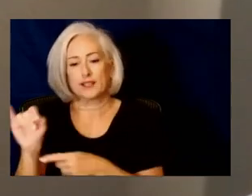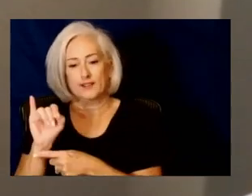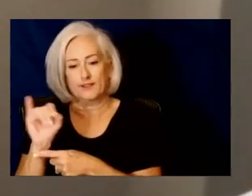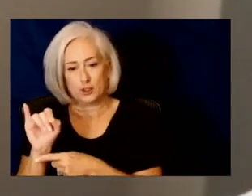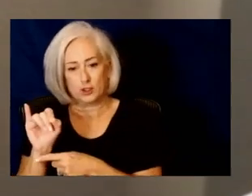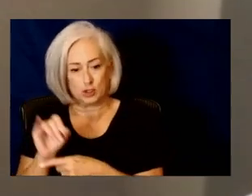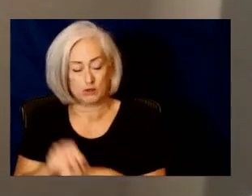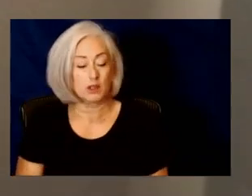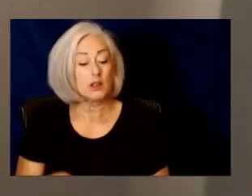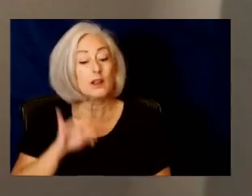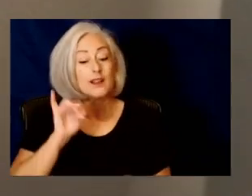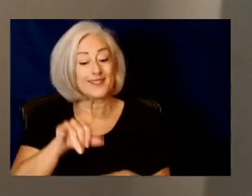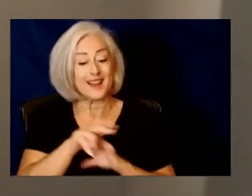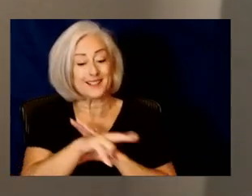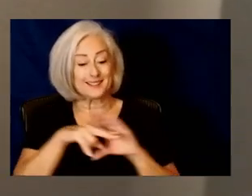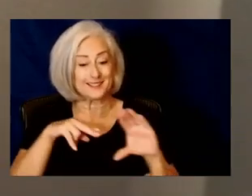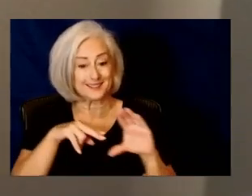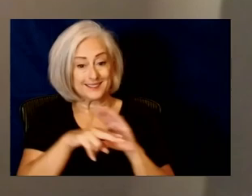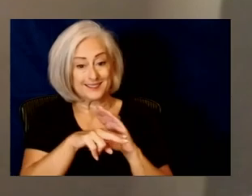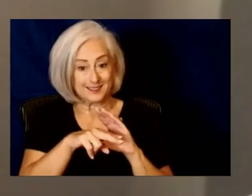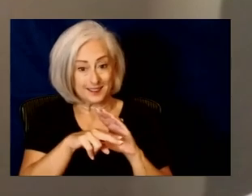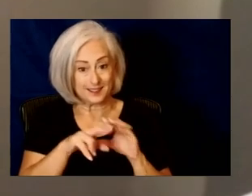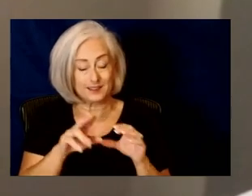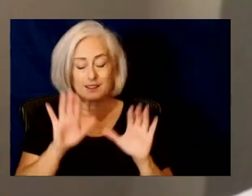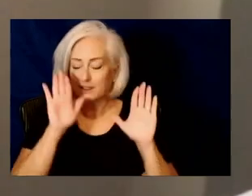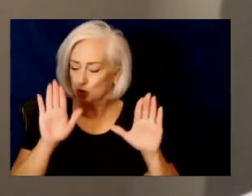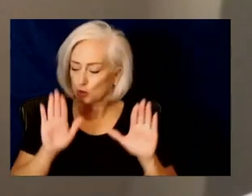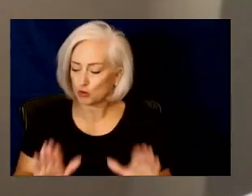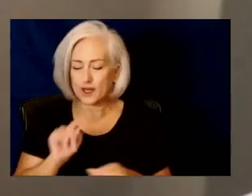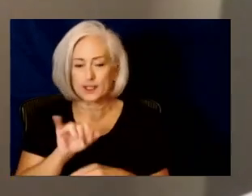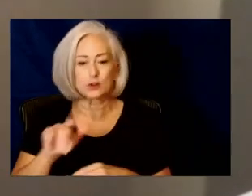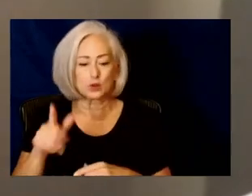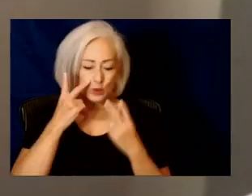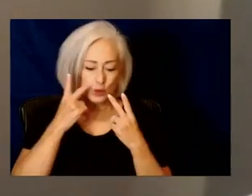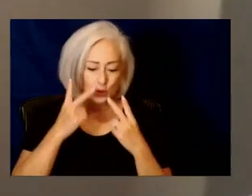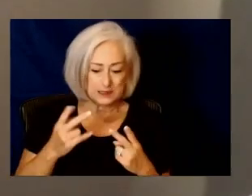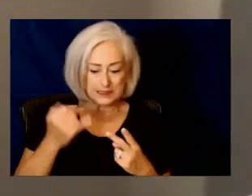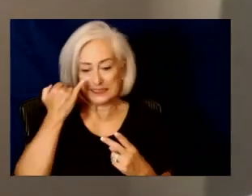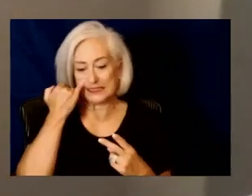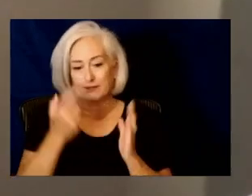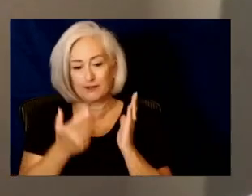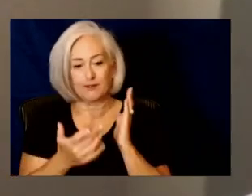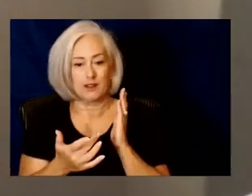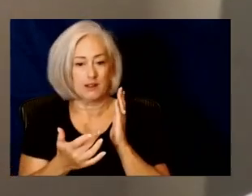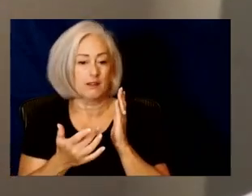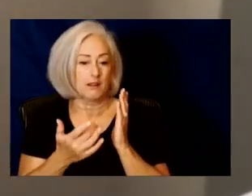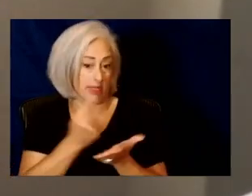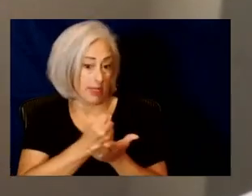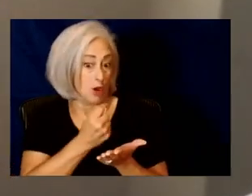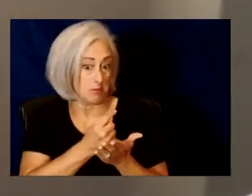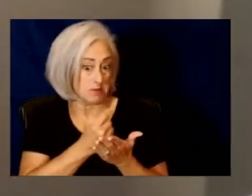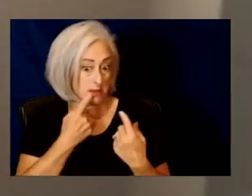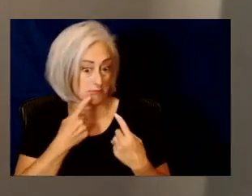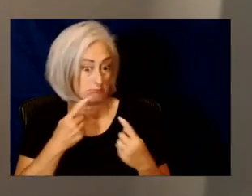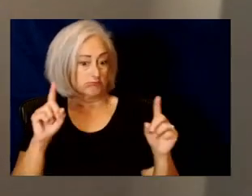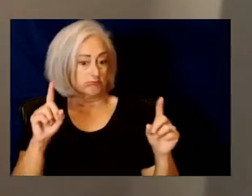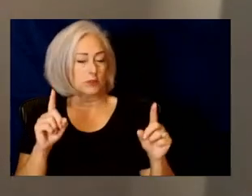is a great tool for us to be able to see if those therapies are working as we anticipate that they